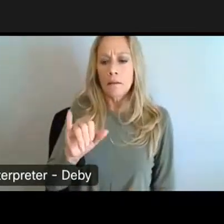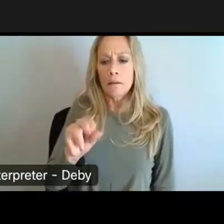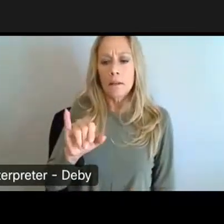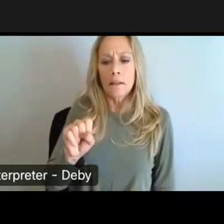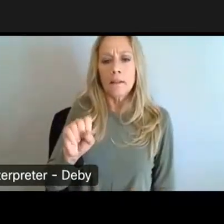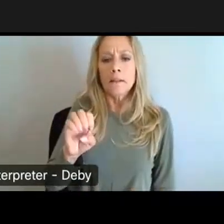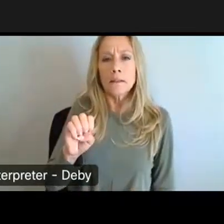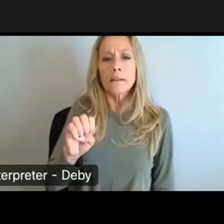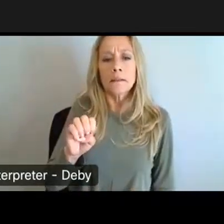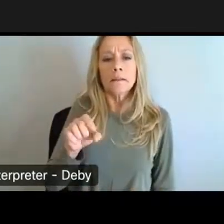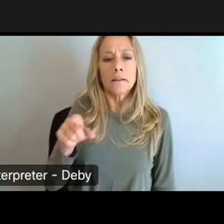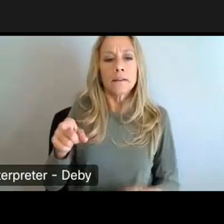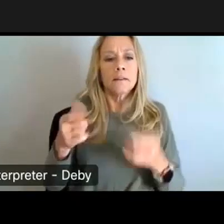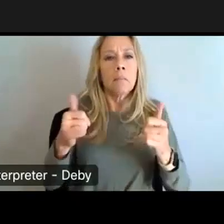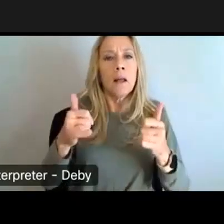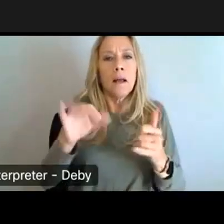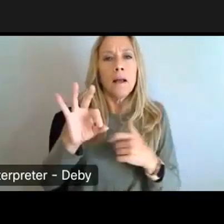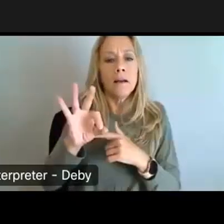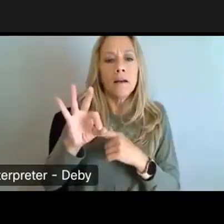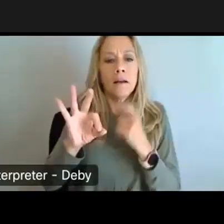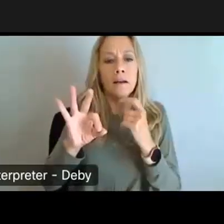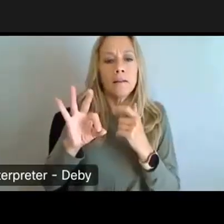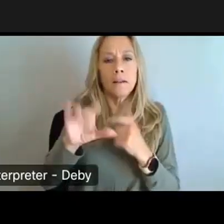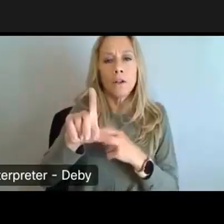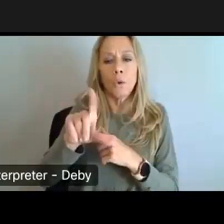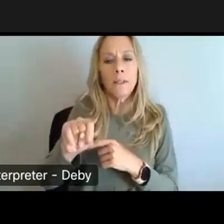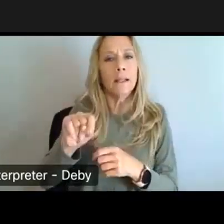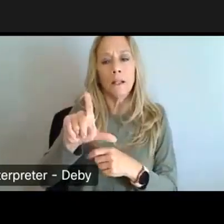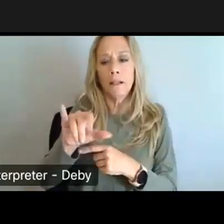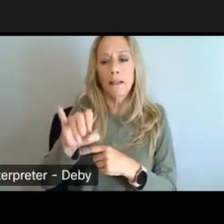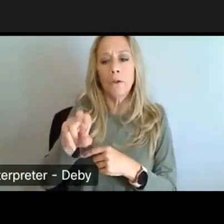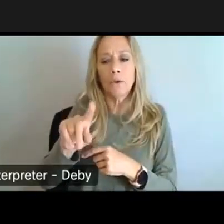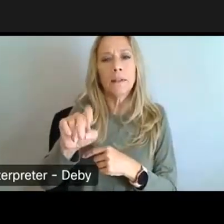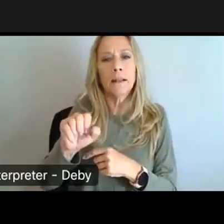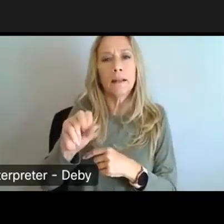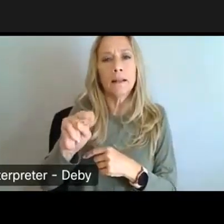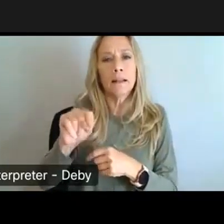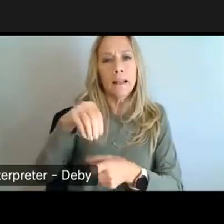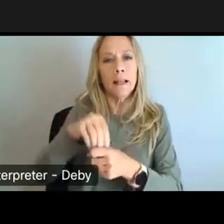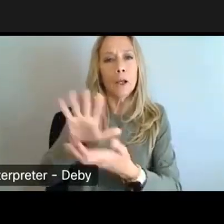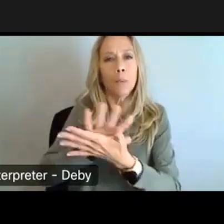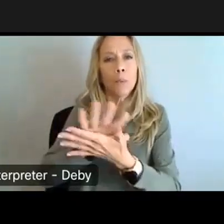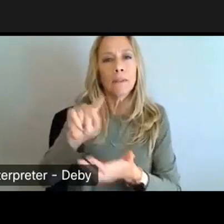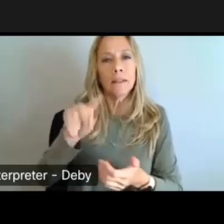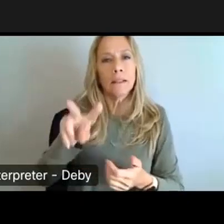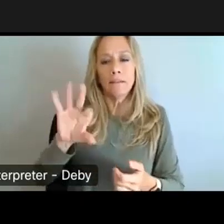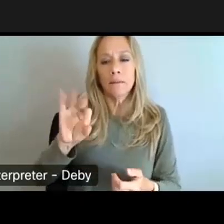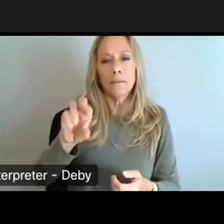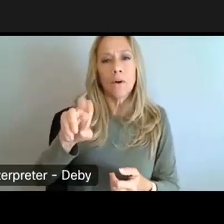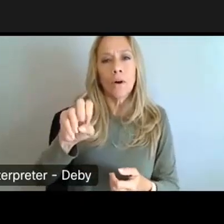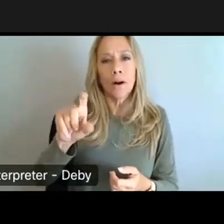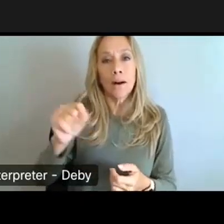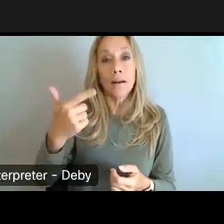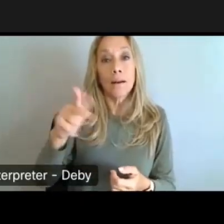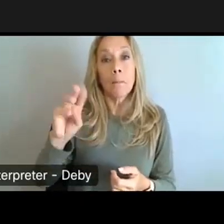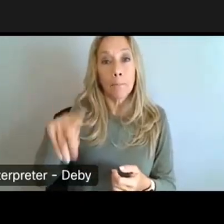Gump. I know each and every one of you are going, Lieutenant Dan right now in your heads, but that's cool.